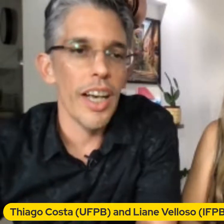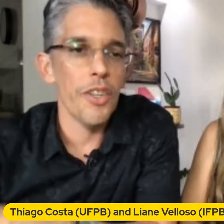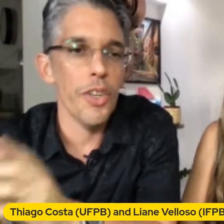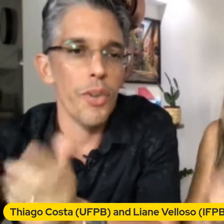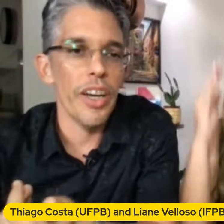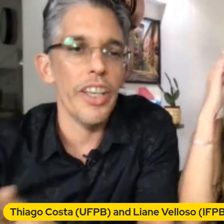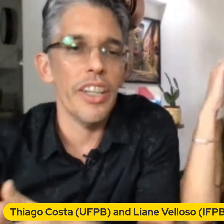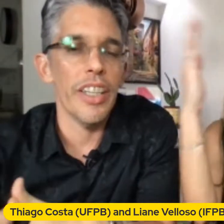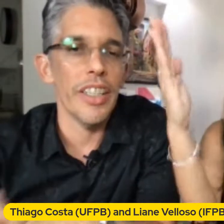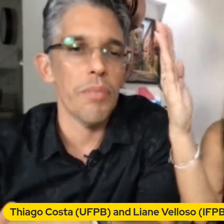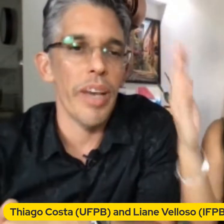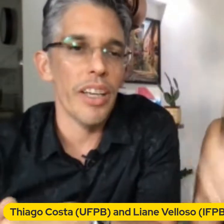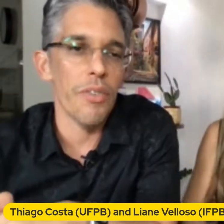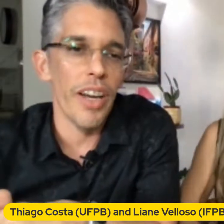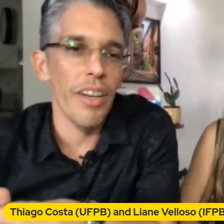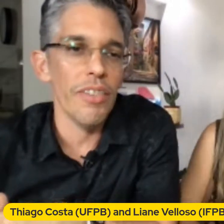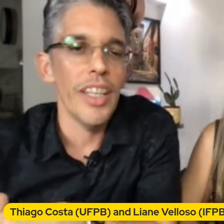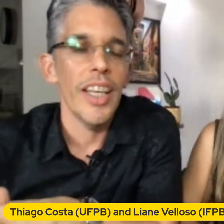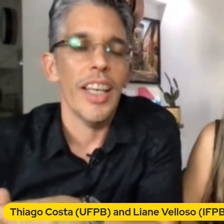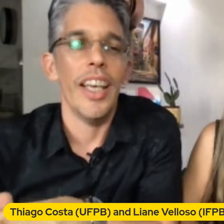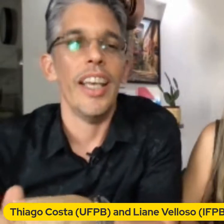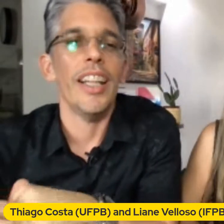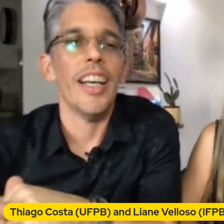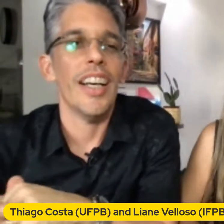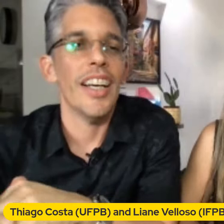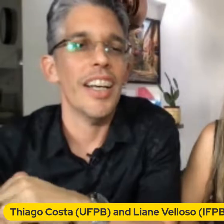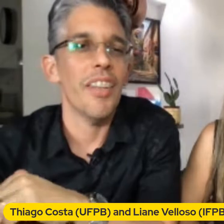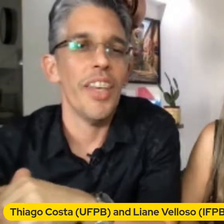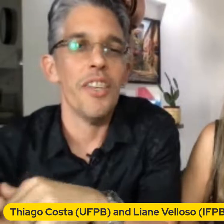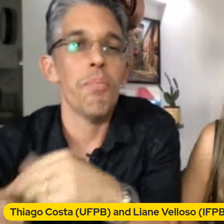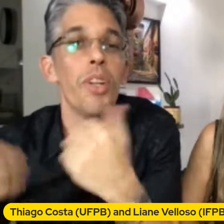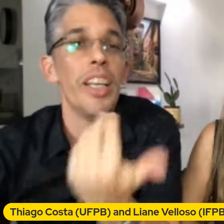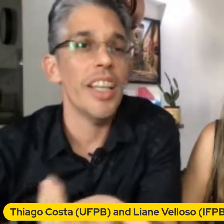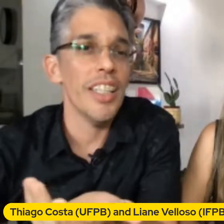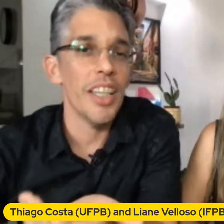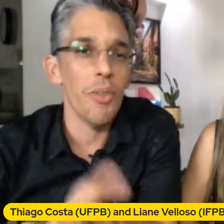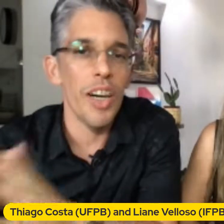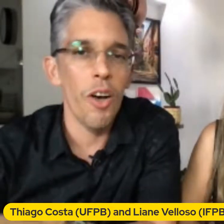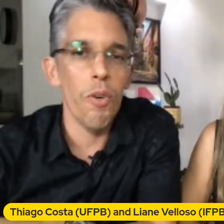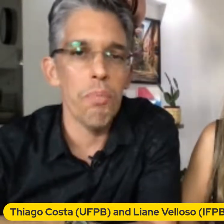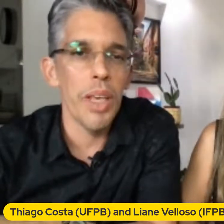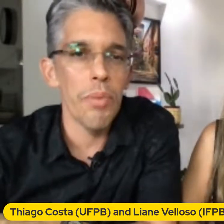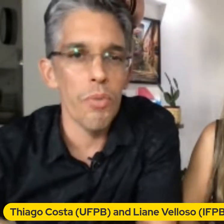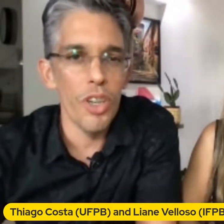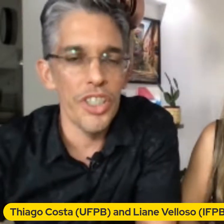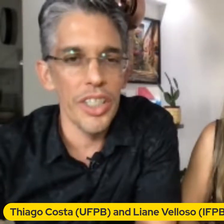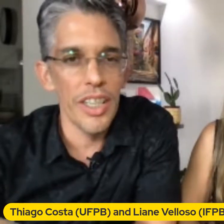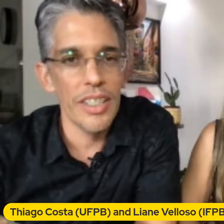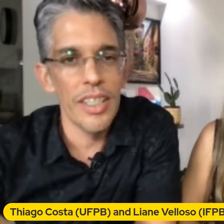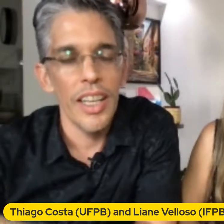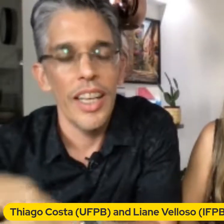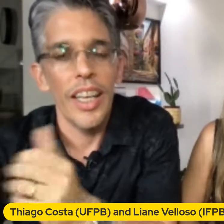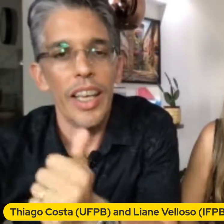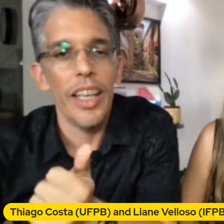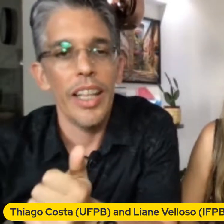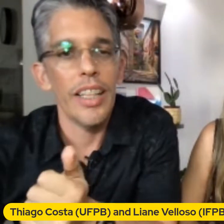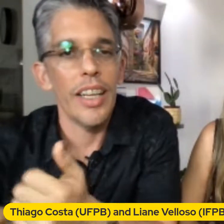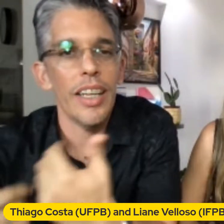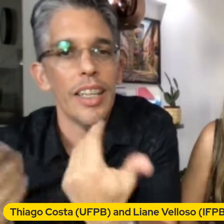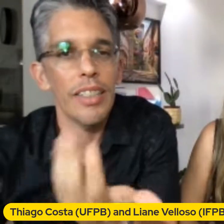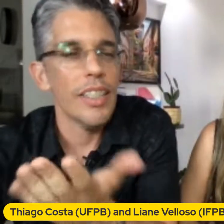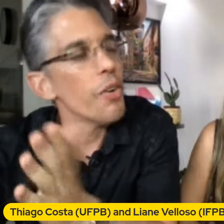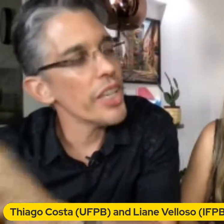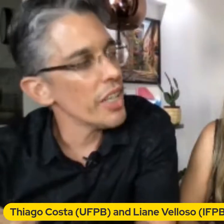Cleiton. I know you are here in the background. And thank you, Pollyanna. You are home, maybe watching us.